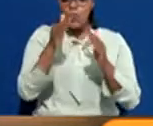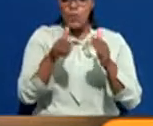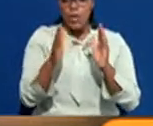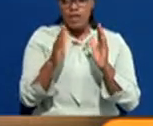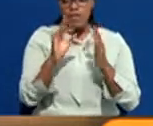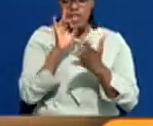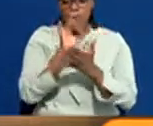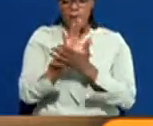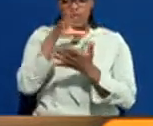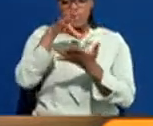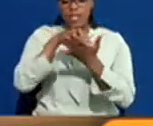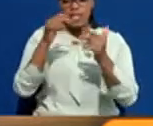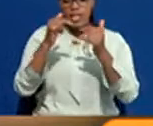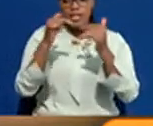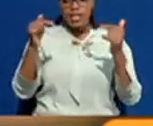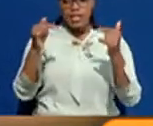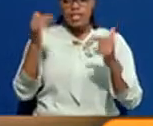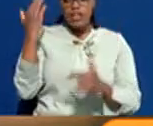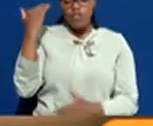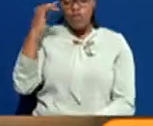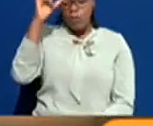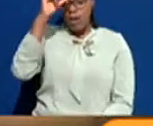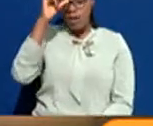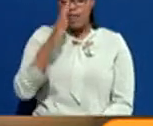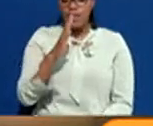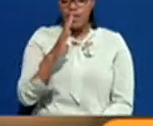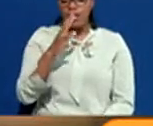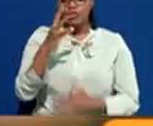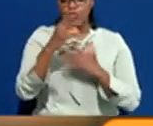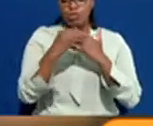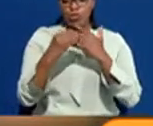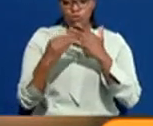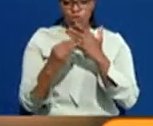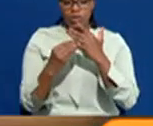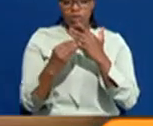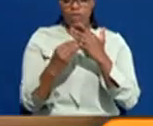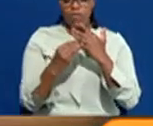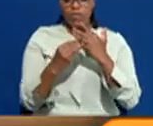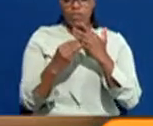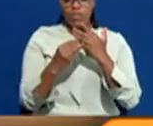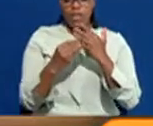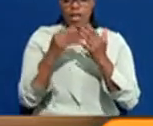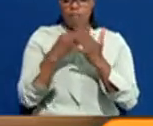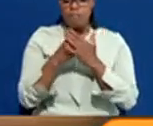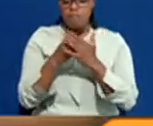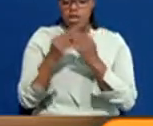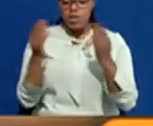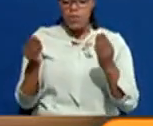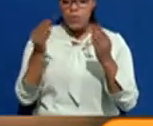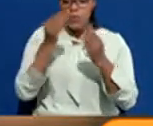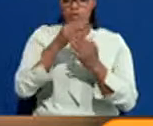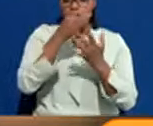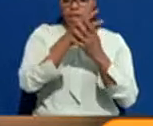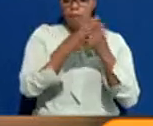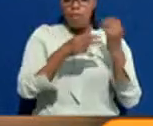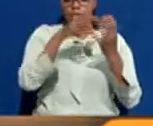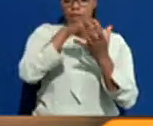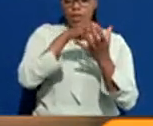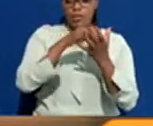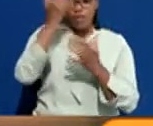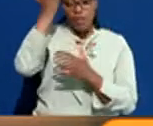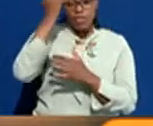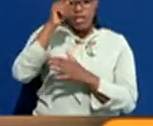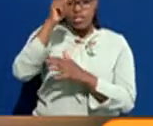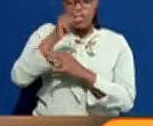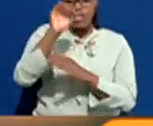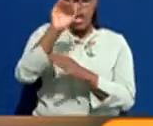the impeachment case against then-Governor Mike Sonko. Money changed hands in both cases, with the judge